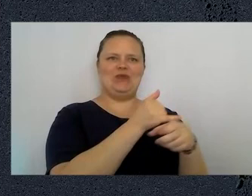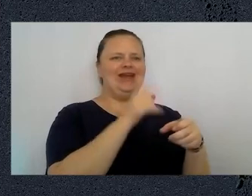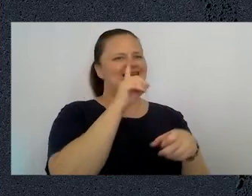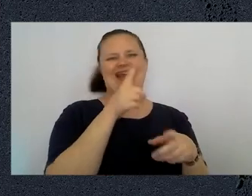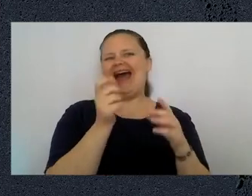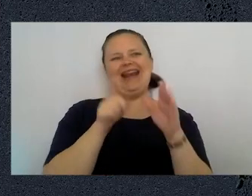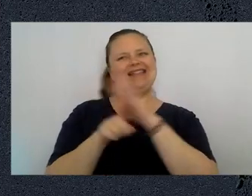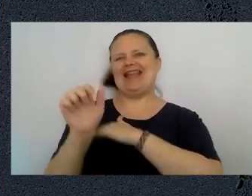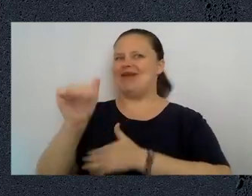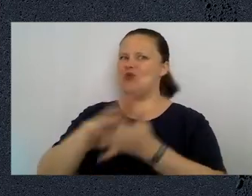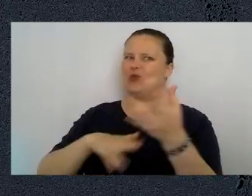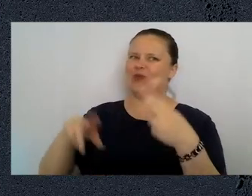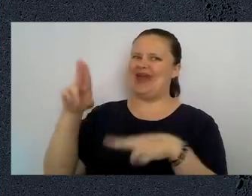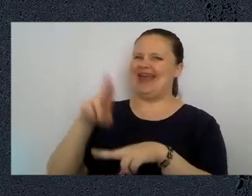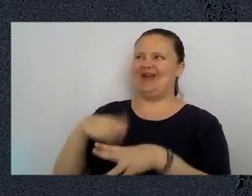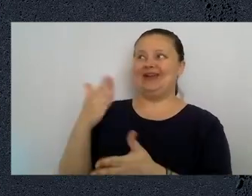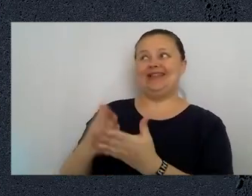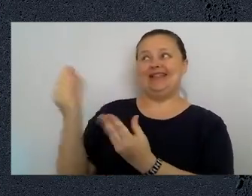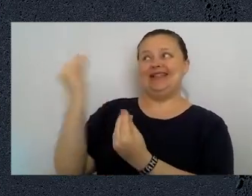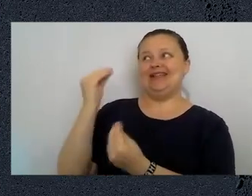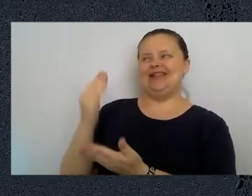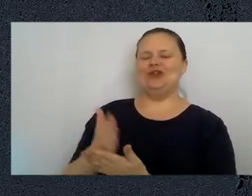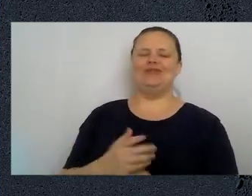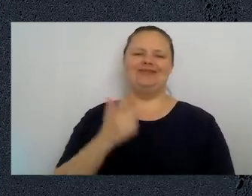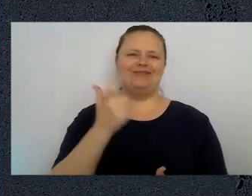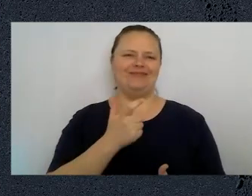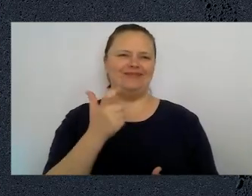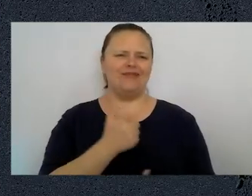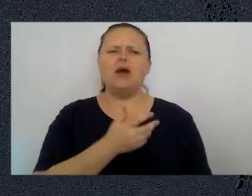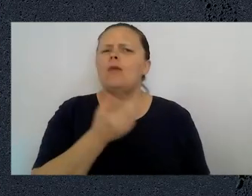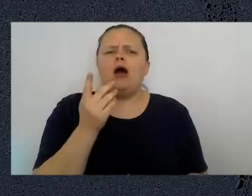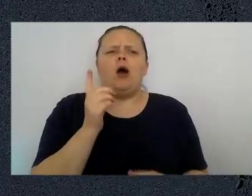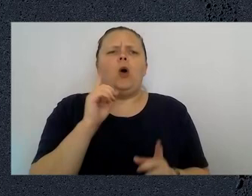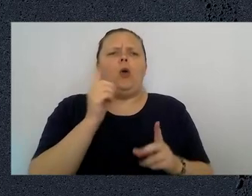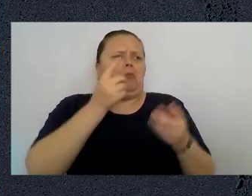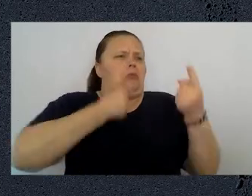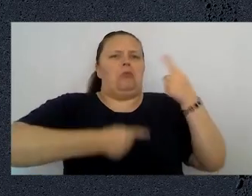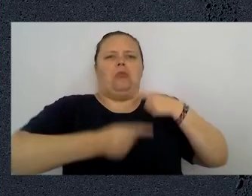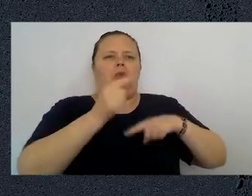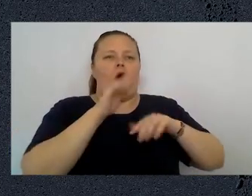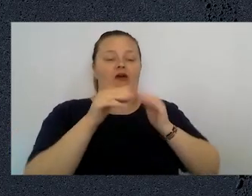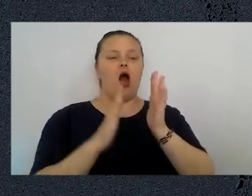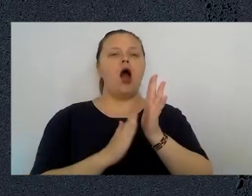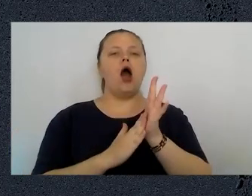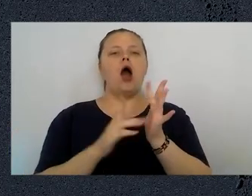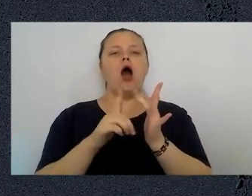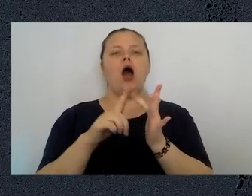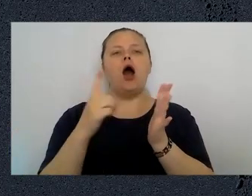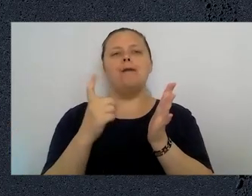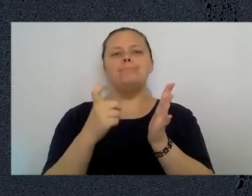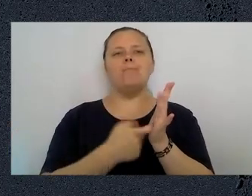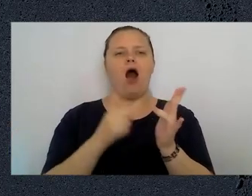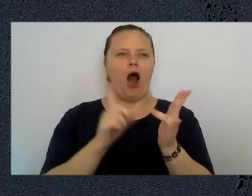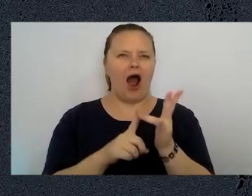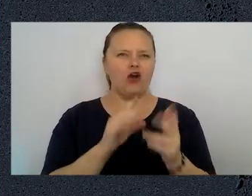parenting. But what sorts of things are you doing? Just give us a sort of tangible sense of the microelectronics and nanomaterials that